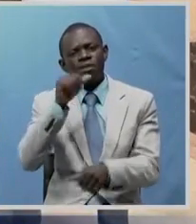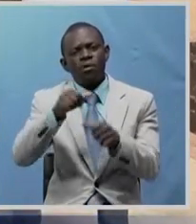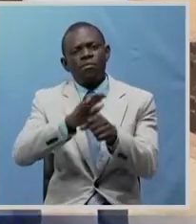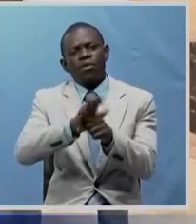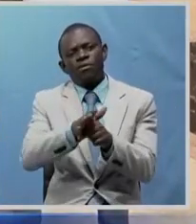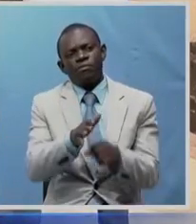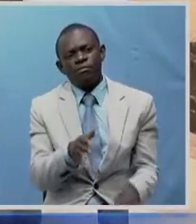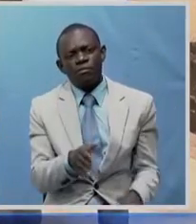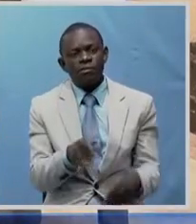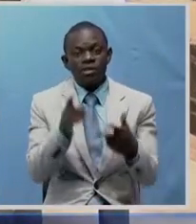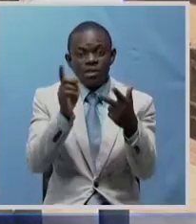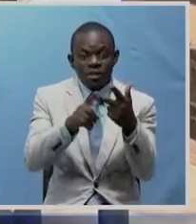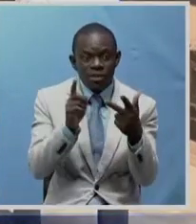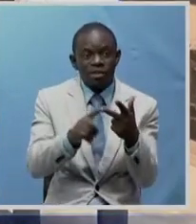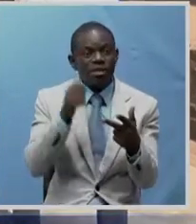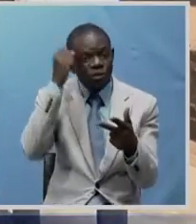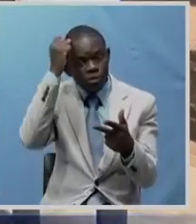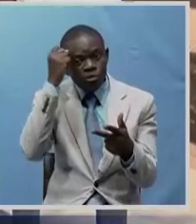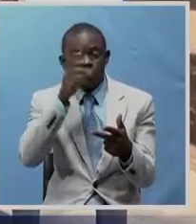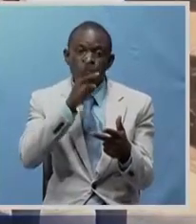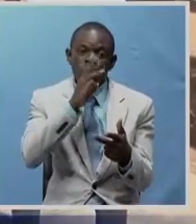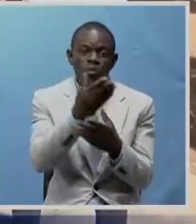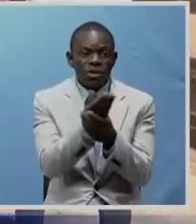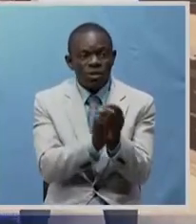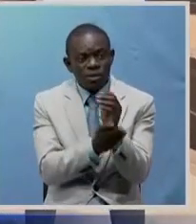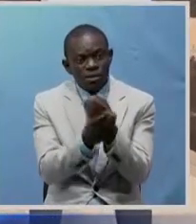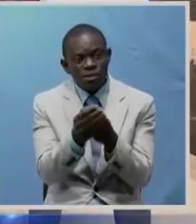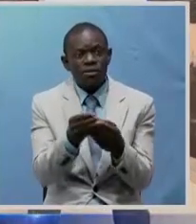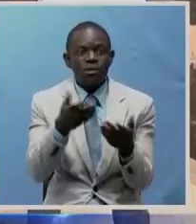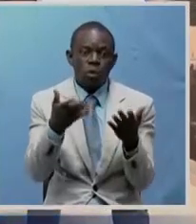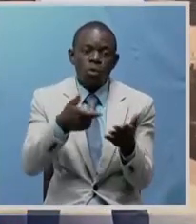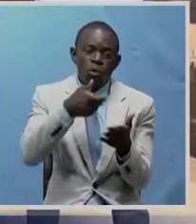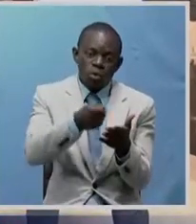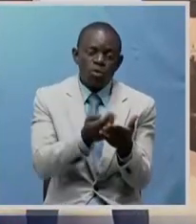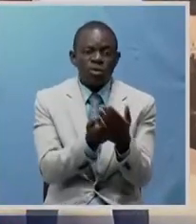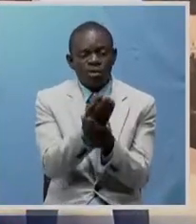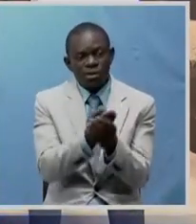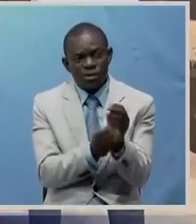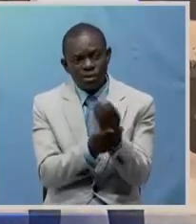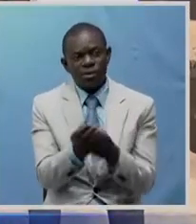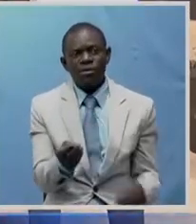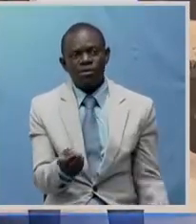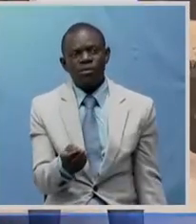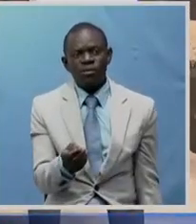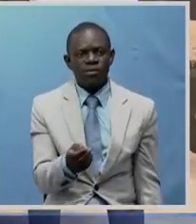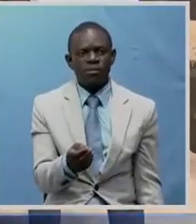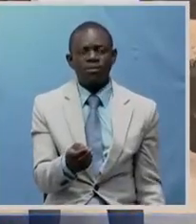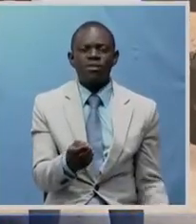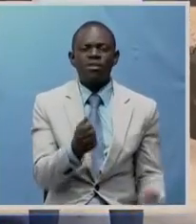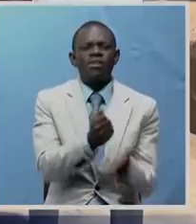3. Wash your hands with soap and water, or better still, use an alcohol-based hand sanitizer.